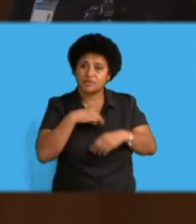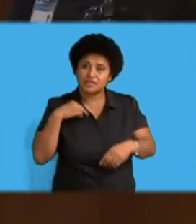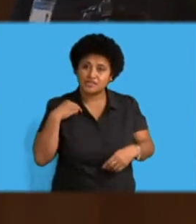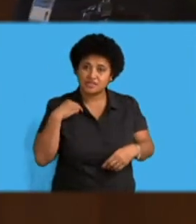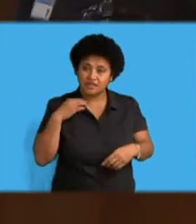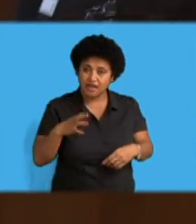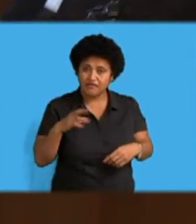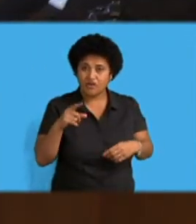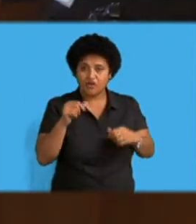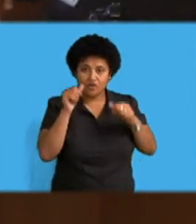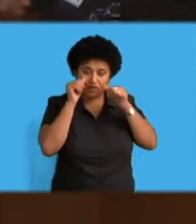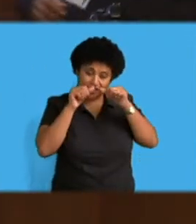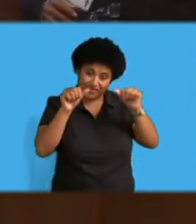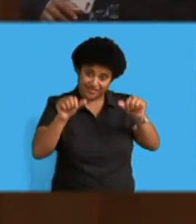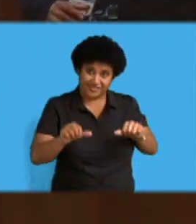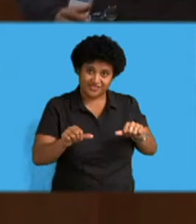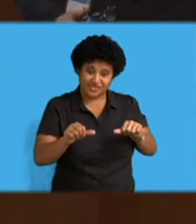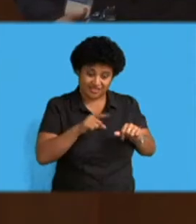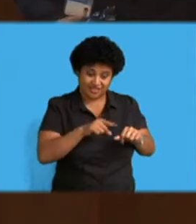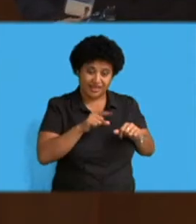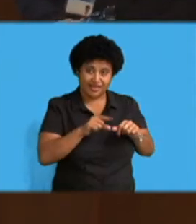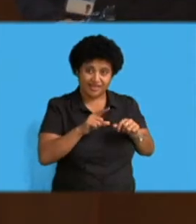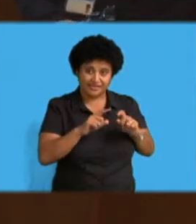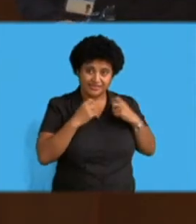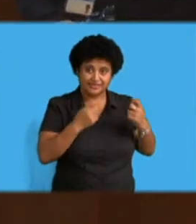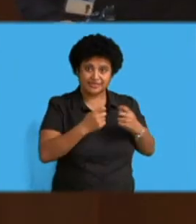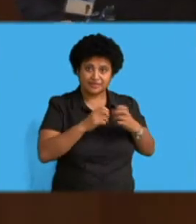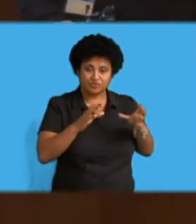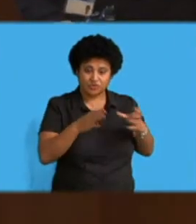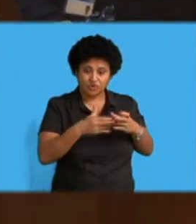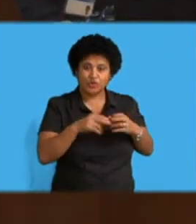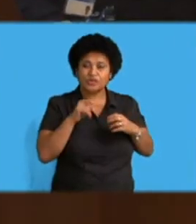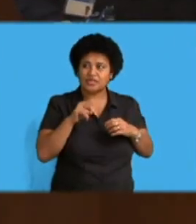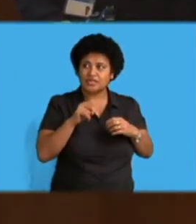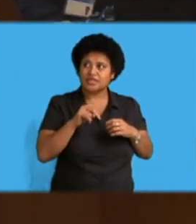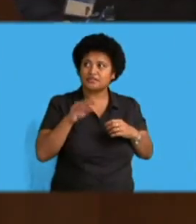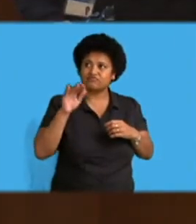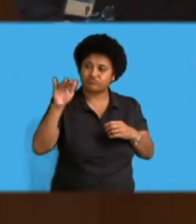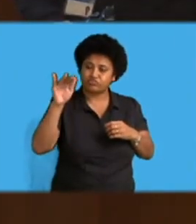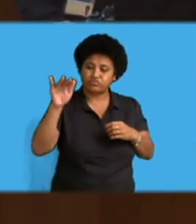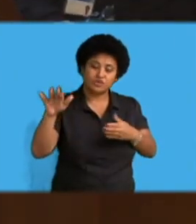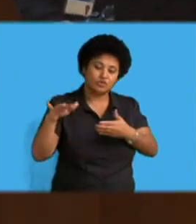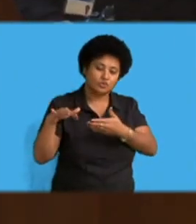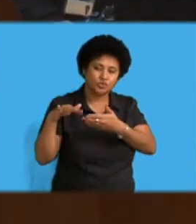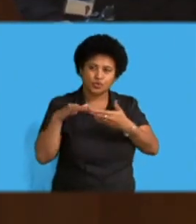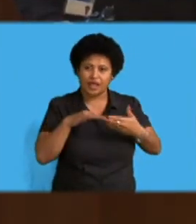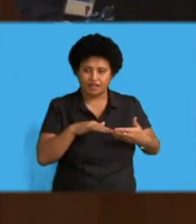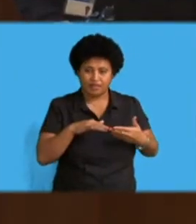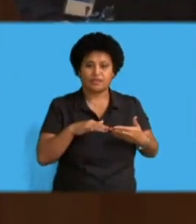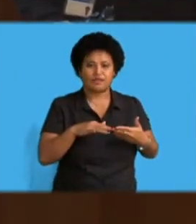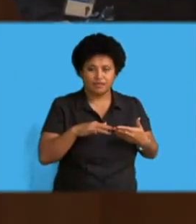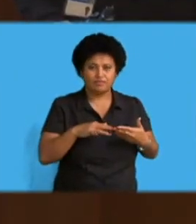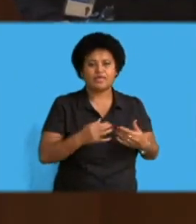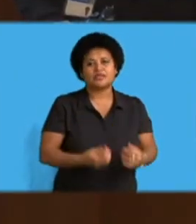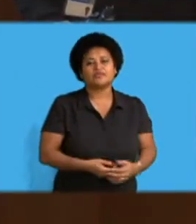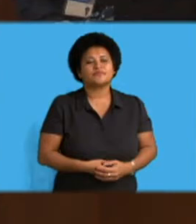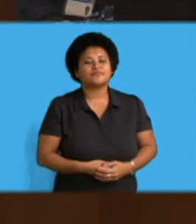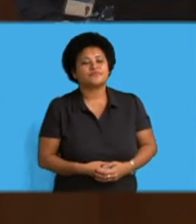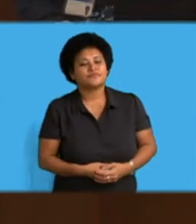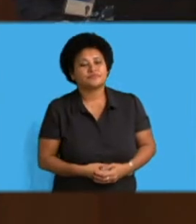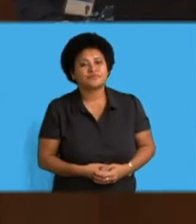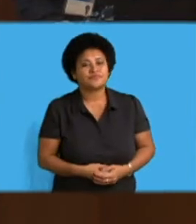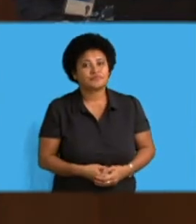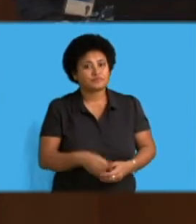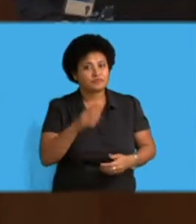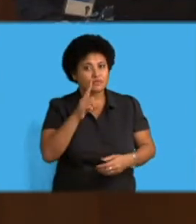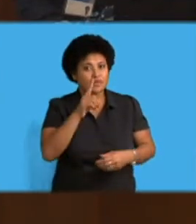our other members of the team, that we need to get more financing in the adaptation process as opposed to in the mitigation. A